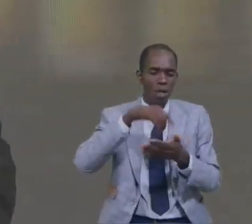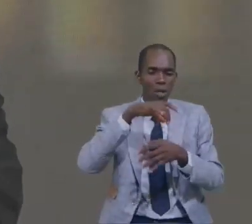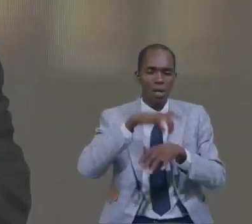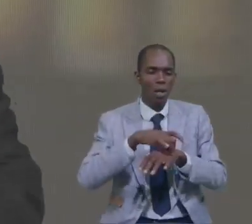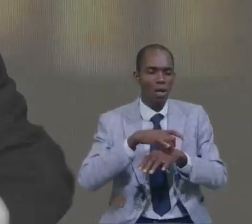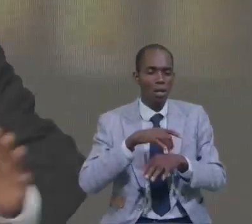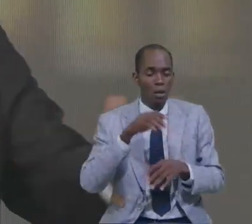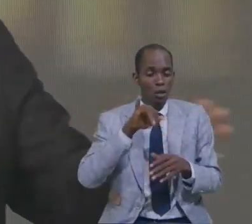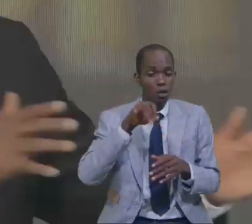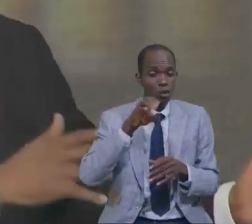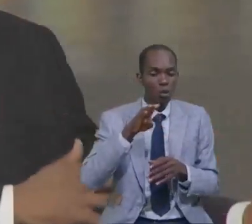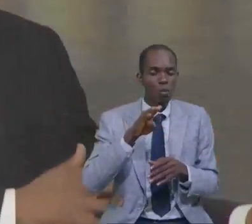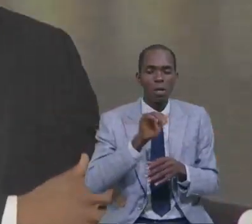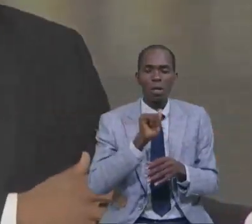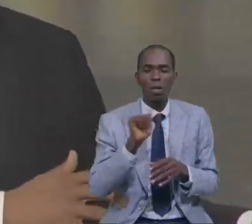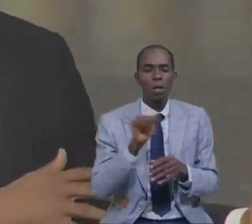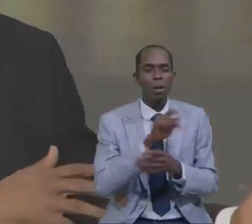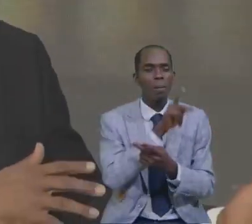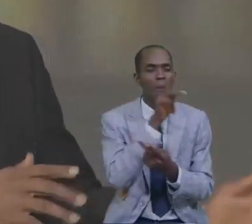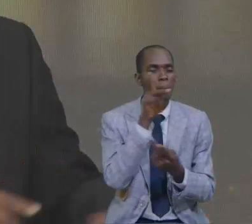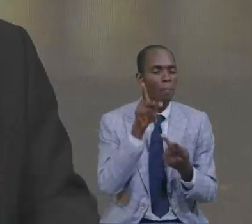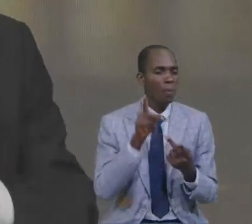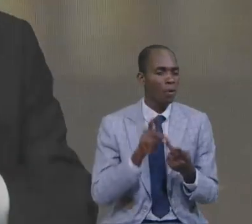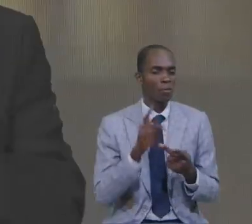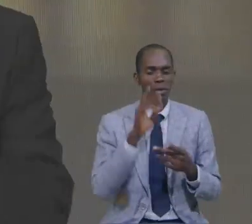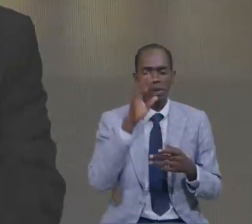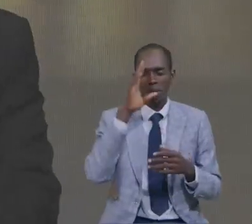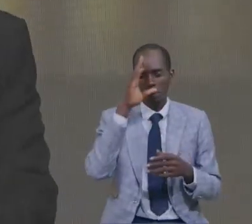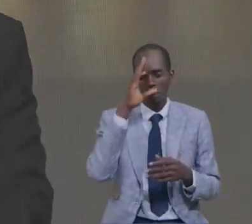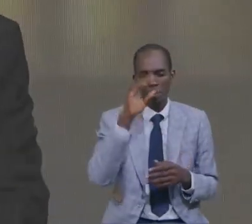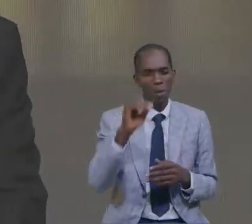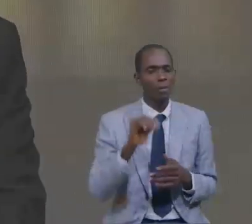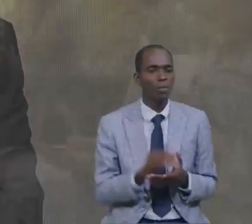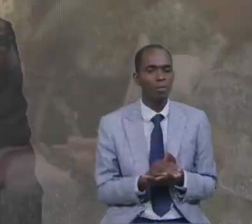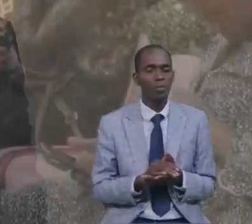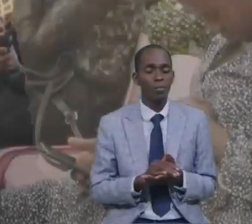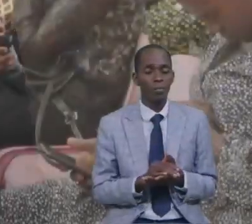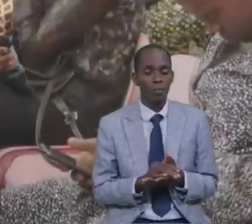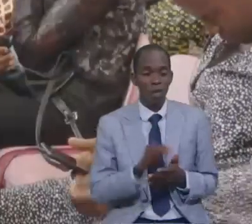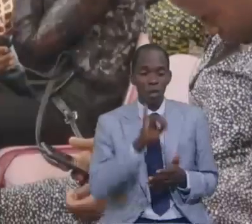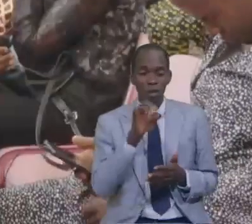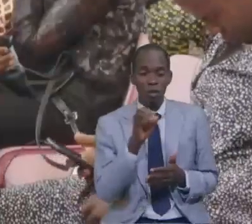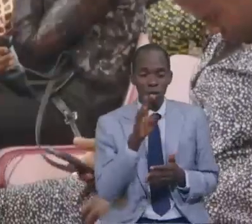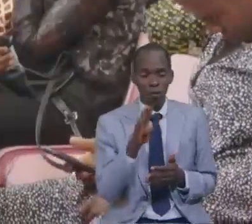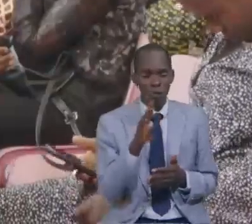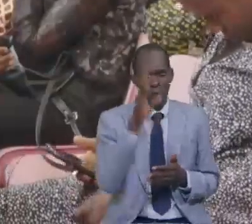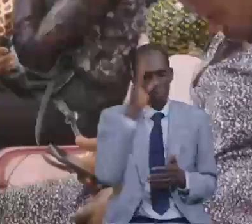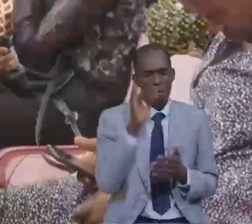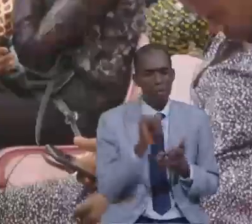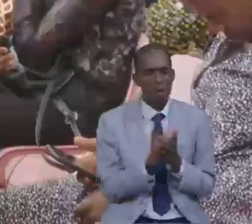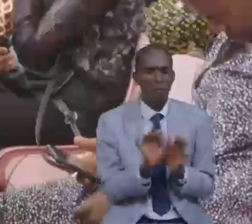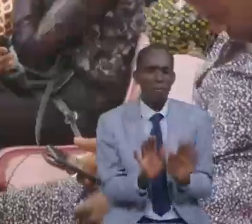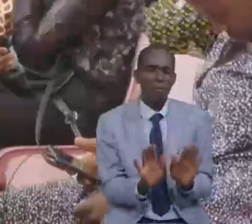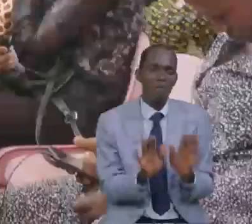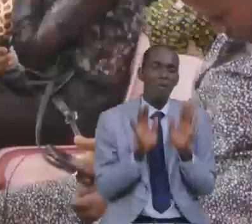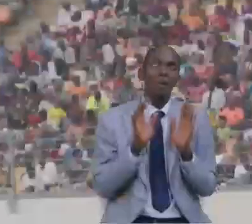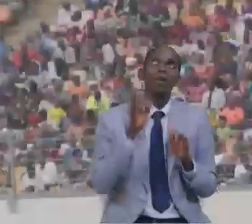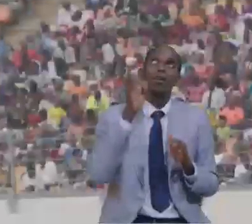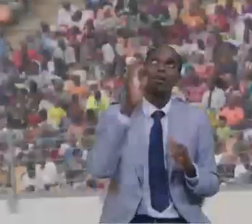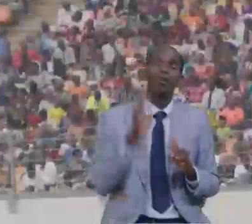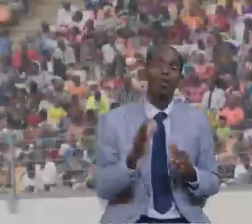God and escheweth evil, and still holdeth